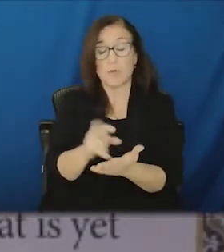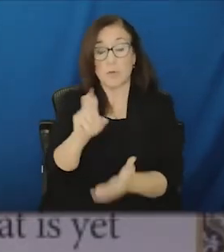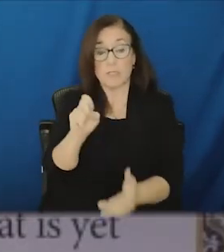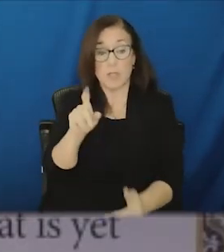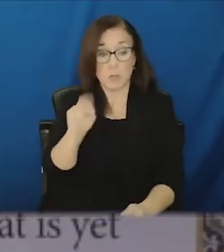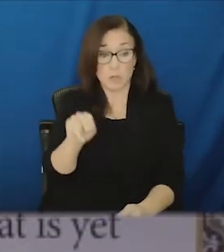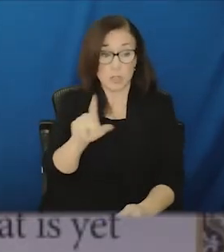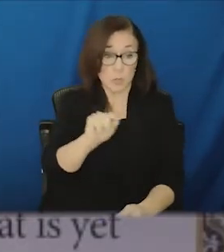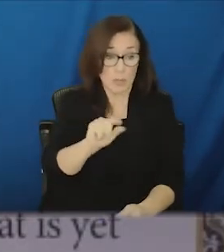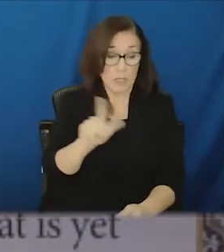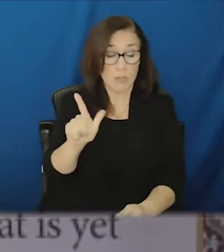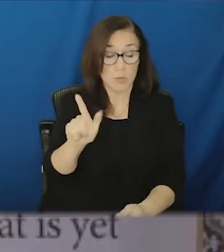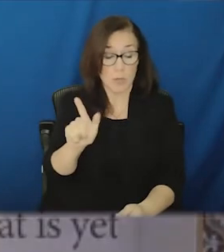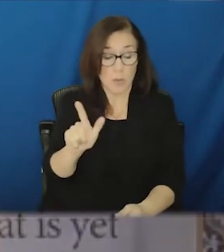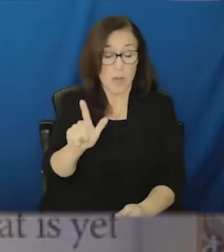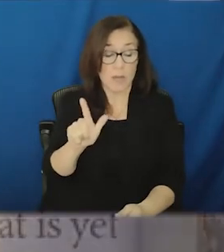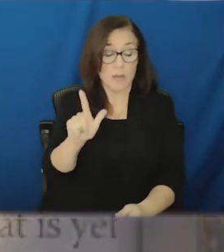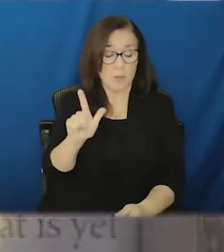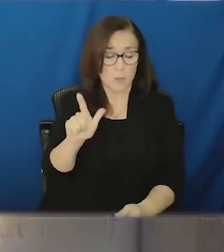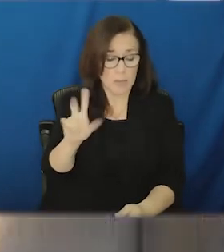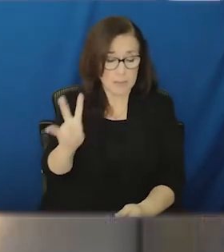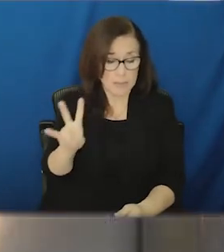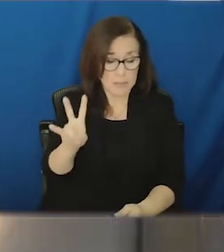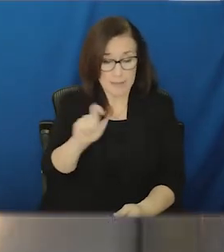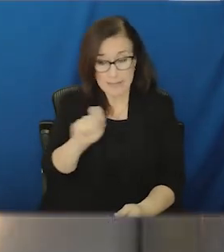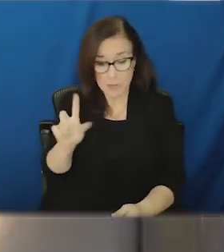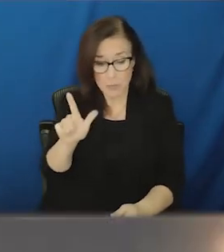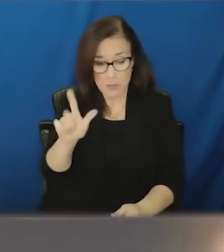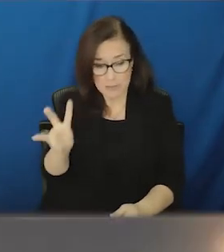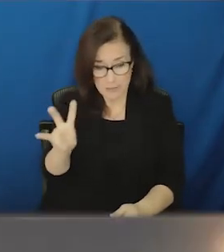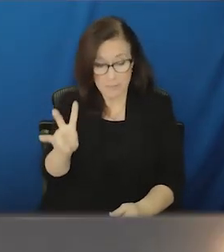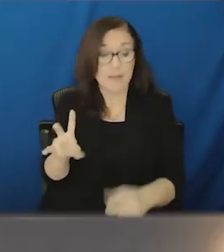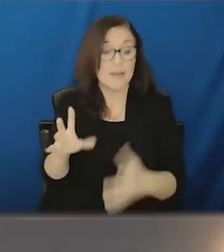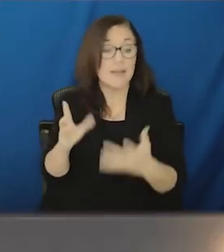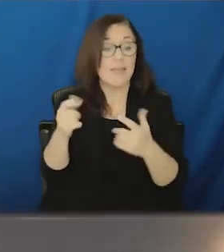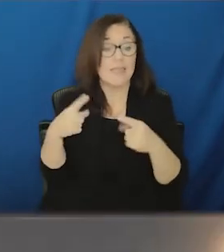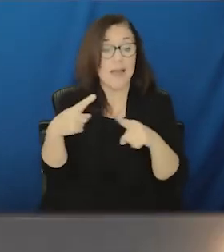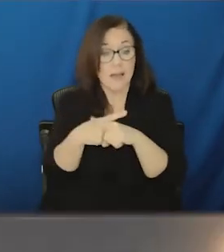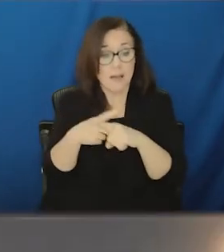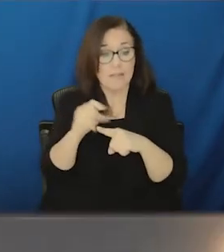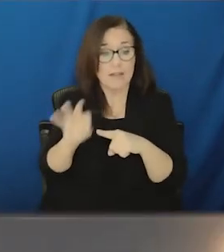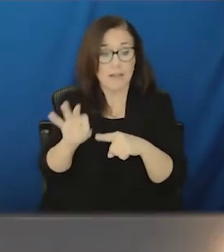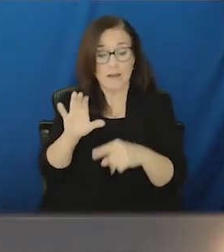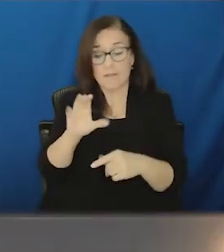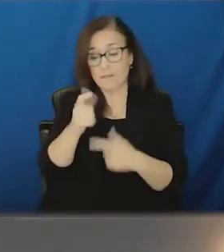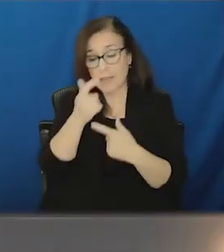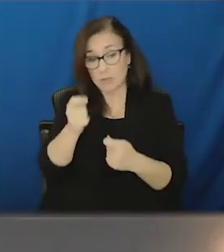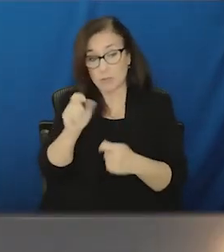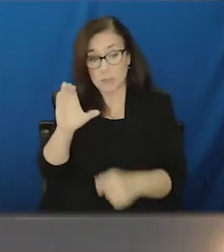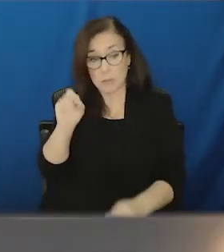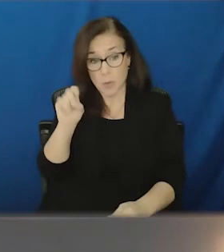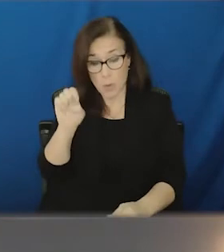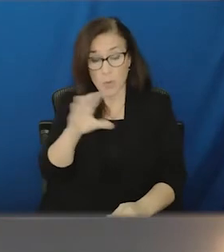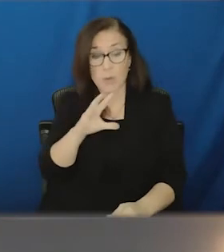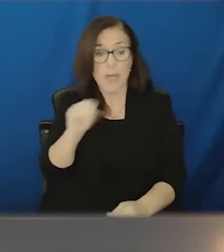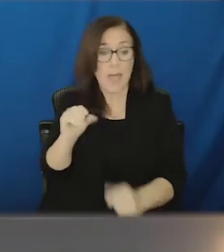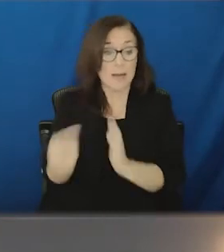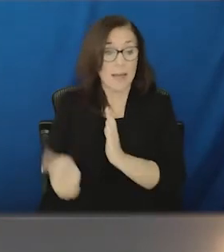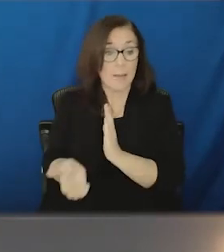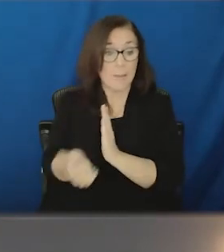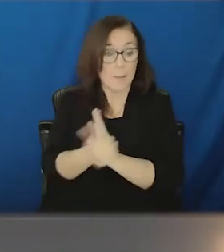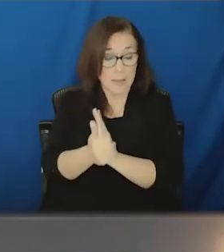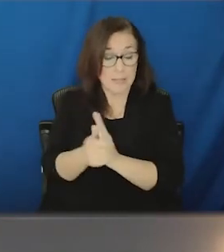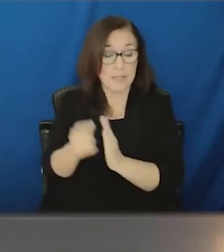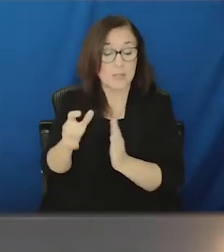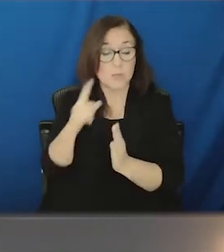2020-21-27, the amended Code of Interest, Conflict of Interest Code, and appendix pursuant to Government Code Section